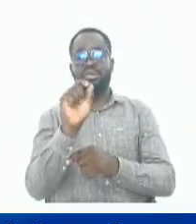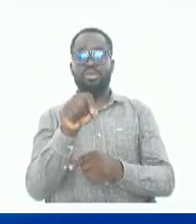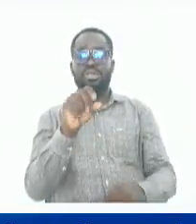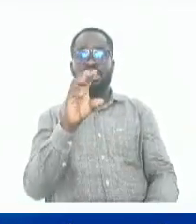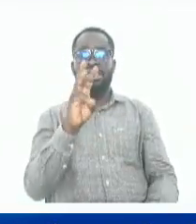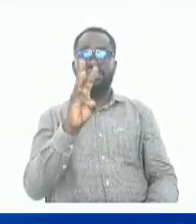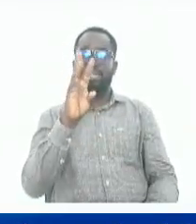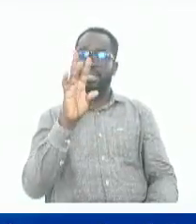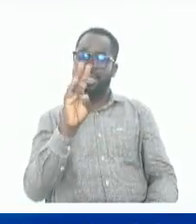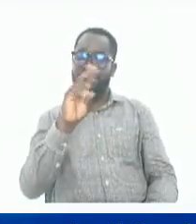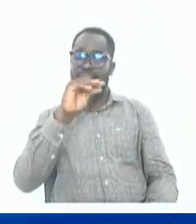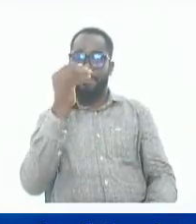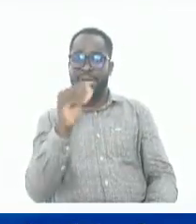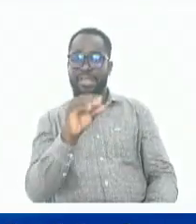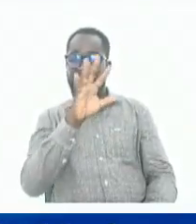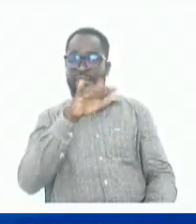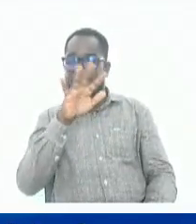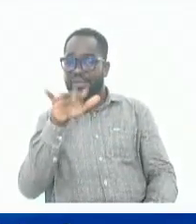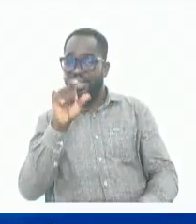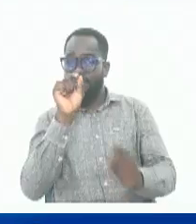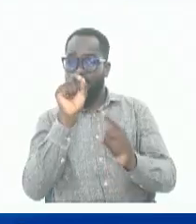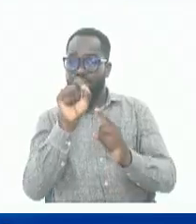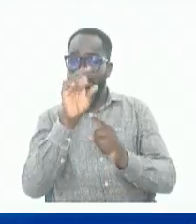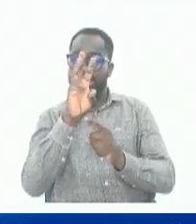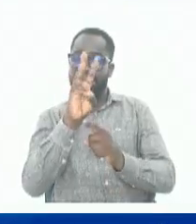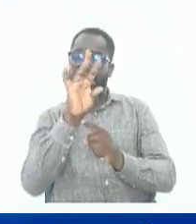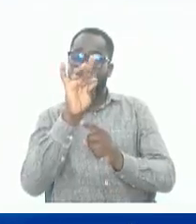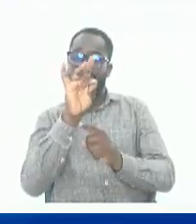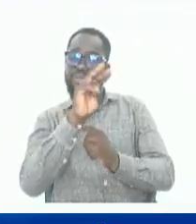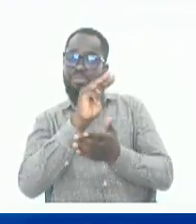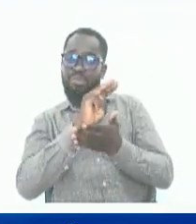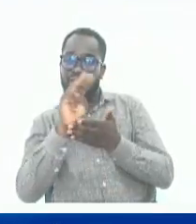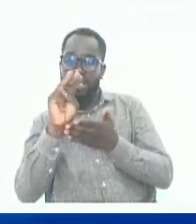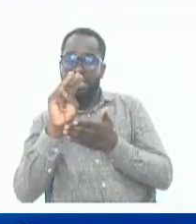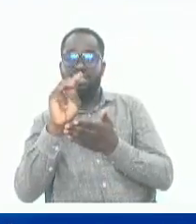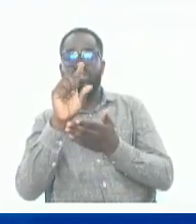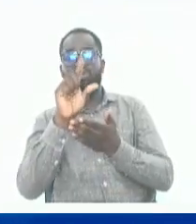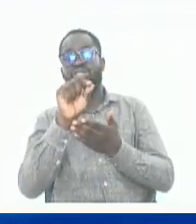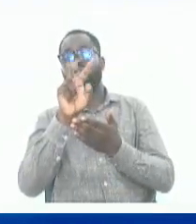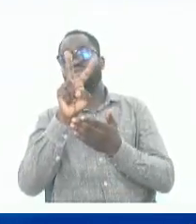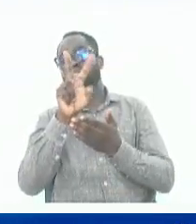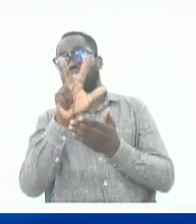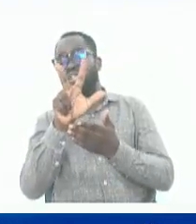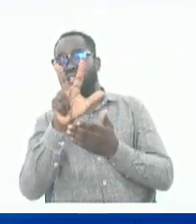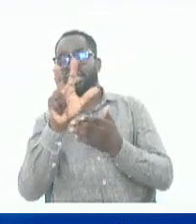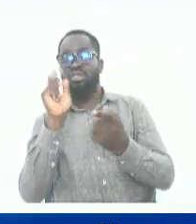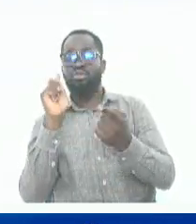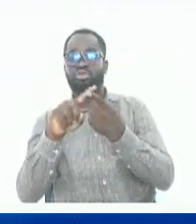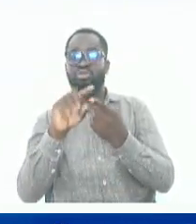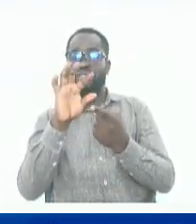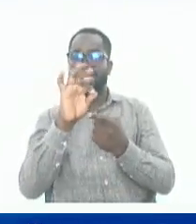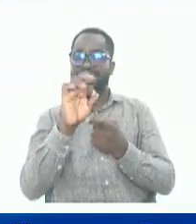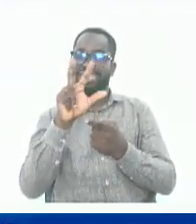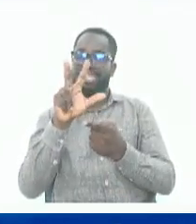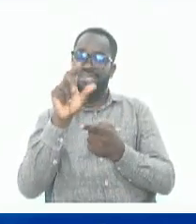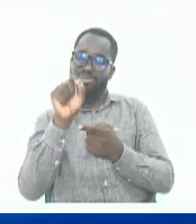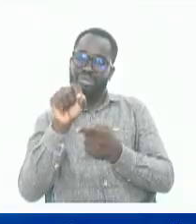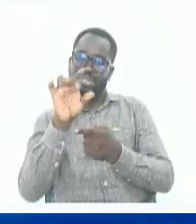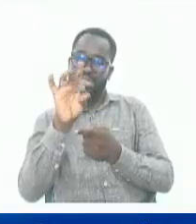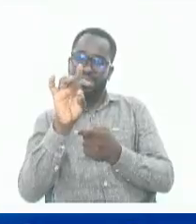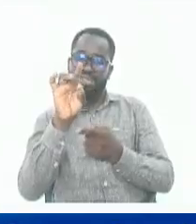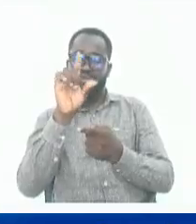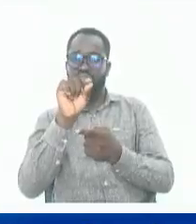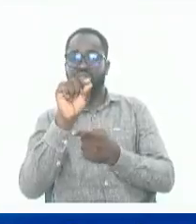76.76% from 55.68 million in 2023 to 98.44 million in